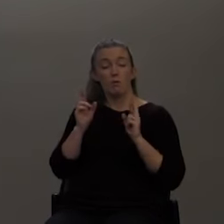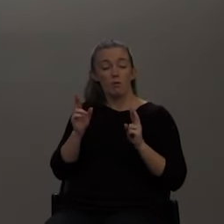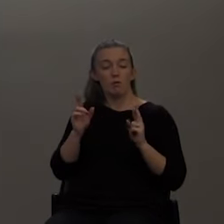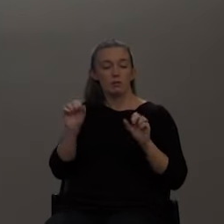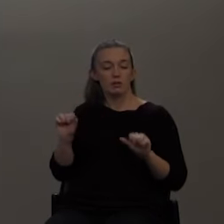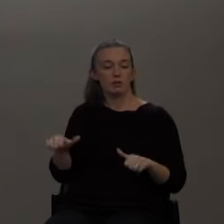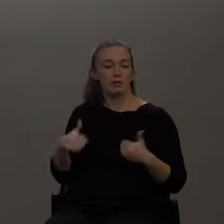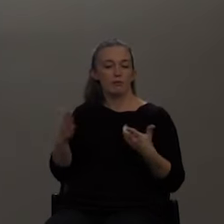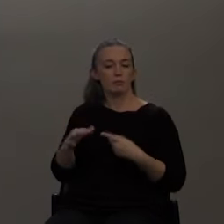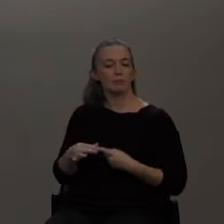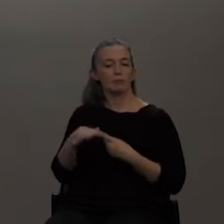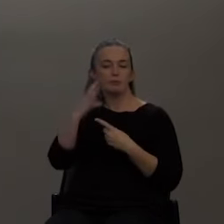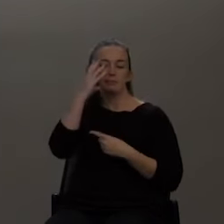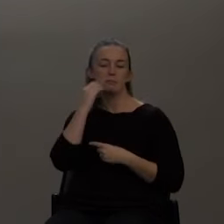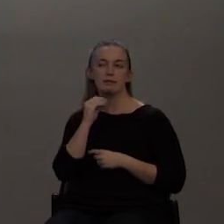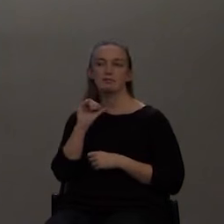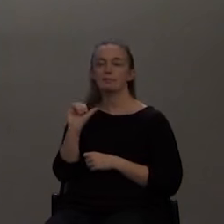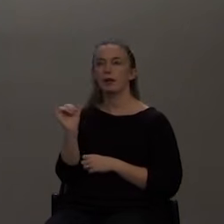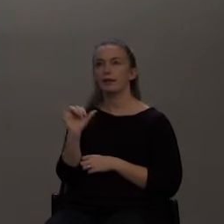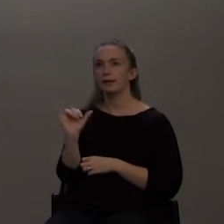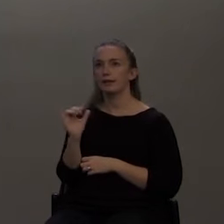offer a unique experience like